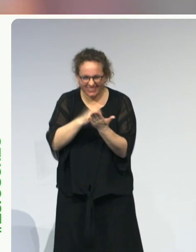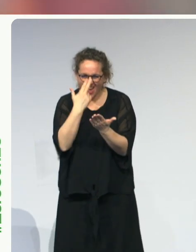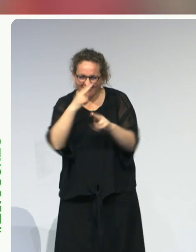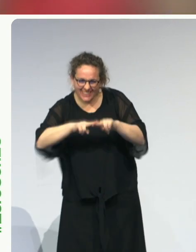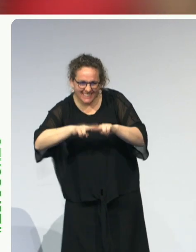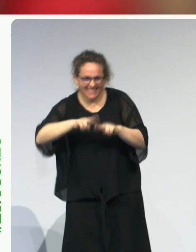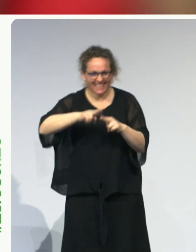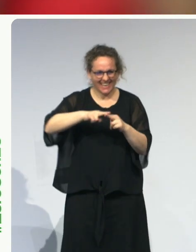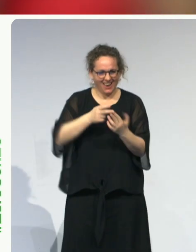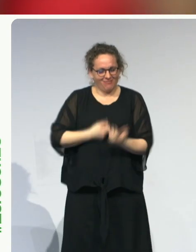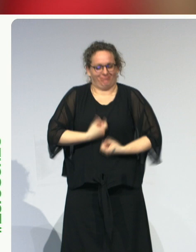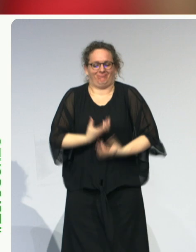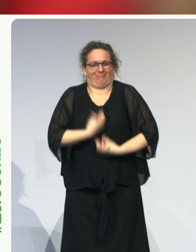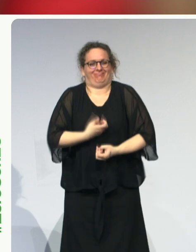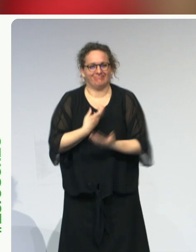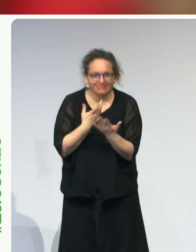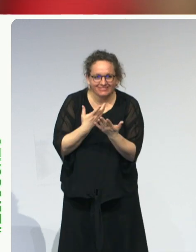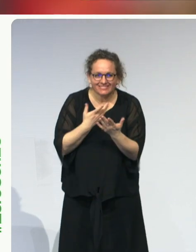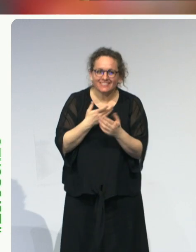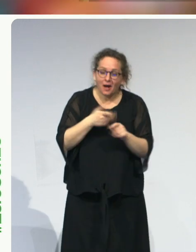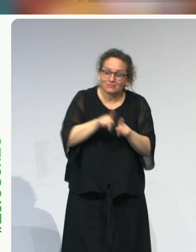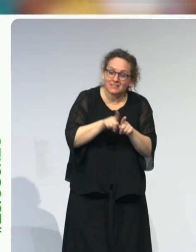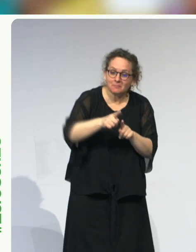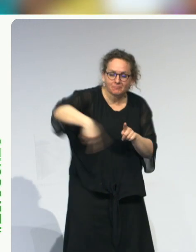and a tool for self-advocacy.